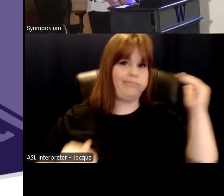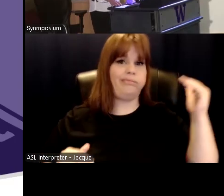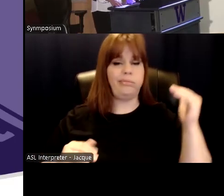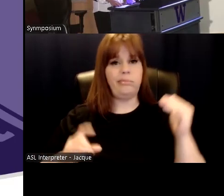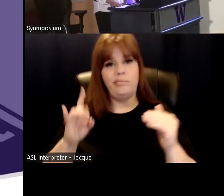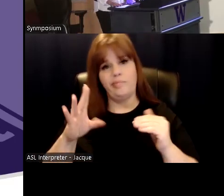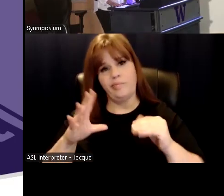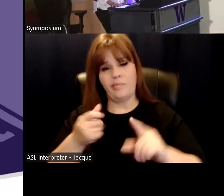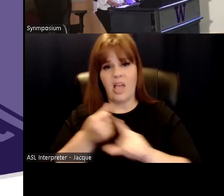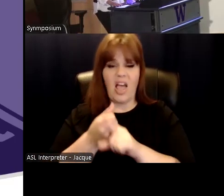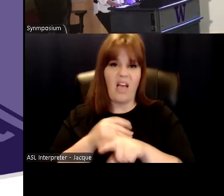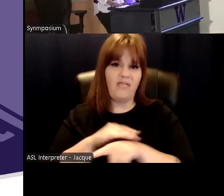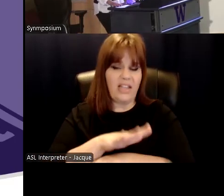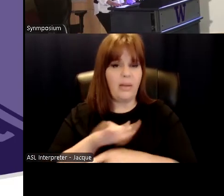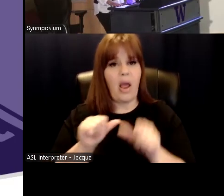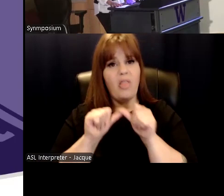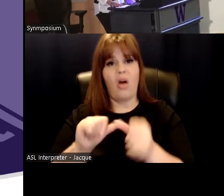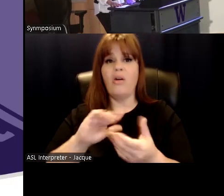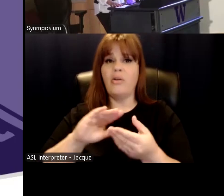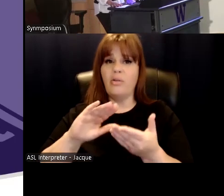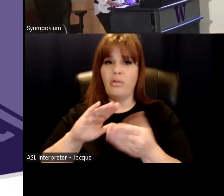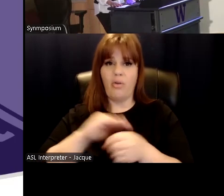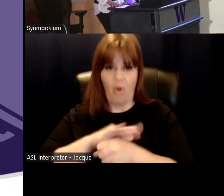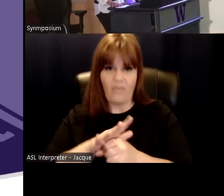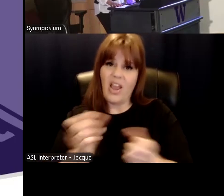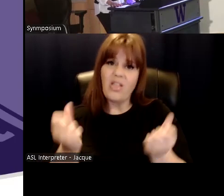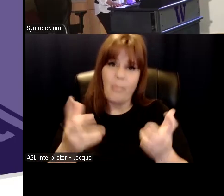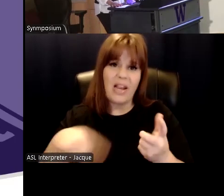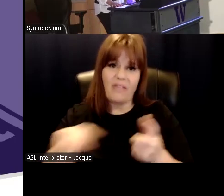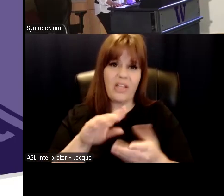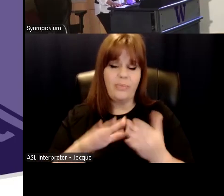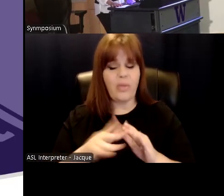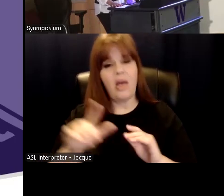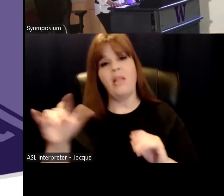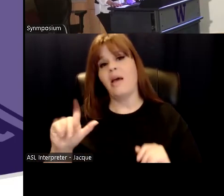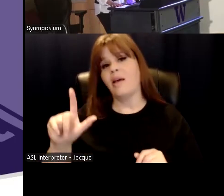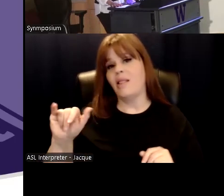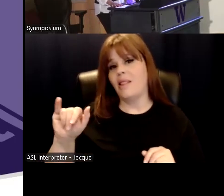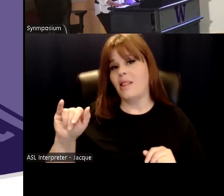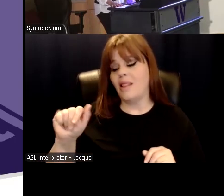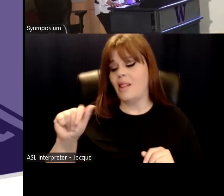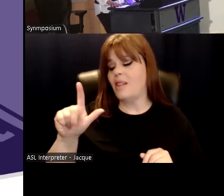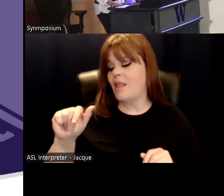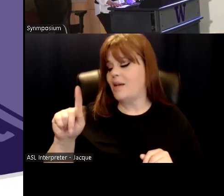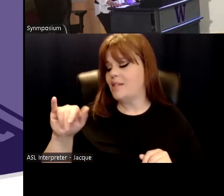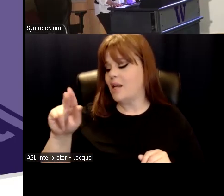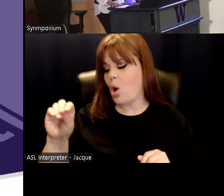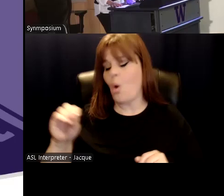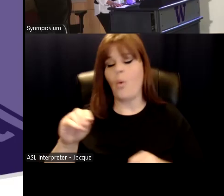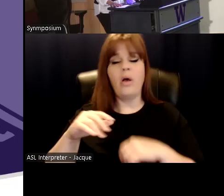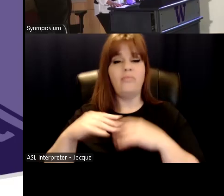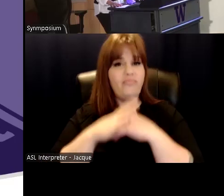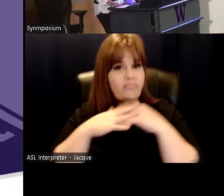long COVID. And there are many of these communities, such as Latino, Native American, Alaskan,